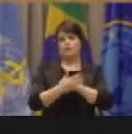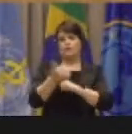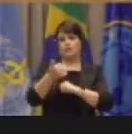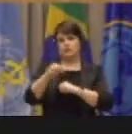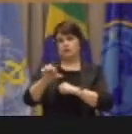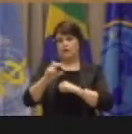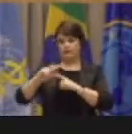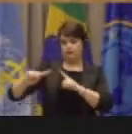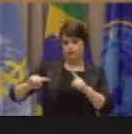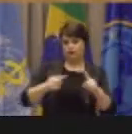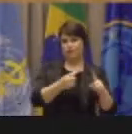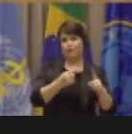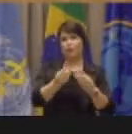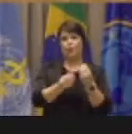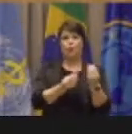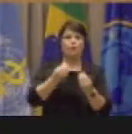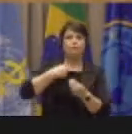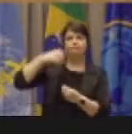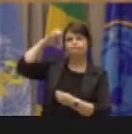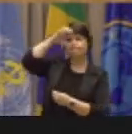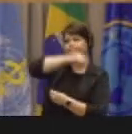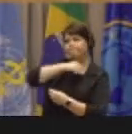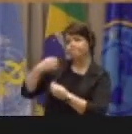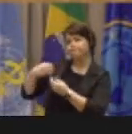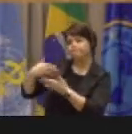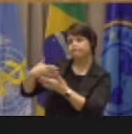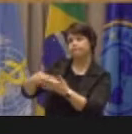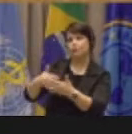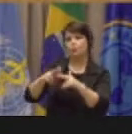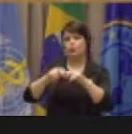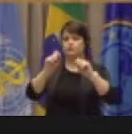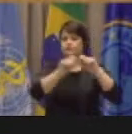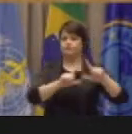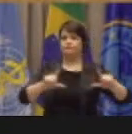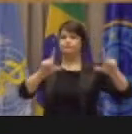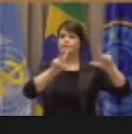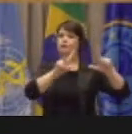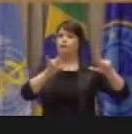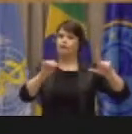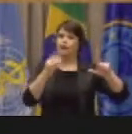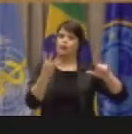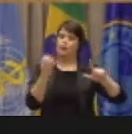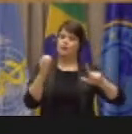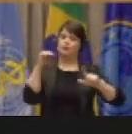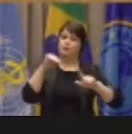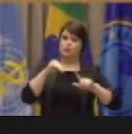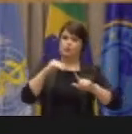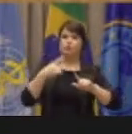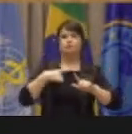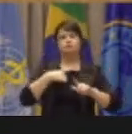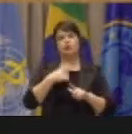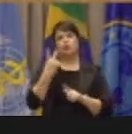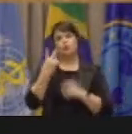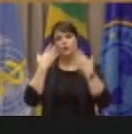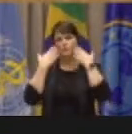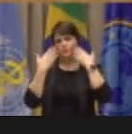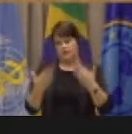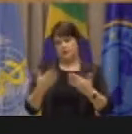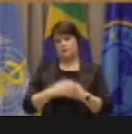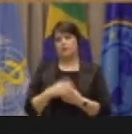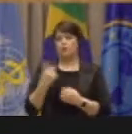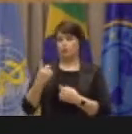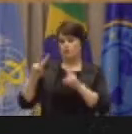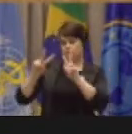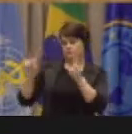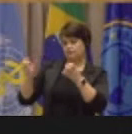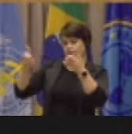strategy for clinical research on COVID-19 and long COVID challenge and lesson learned. And we are going to have 40 minutes for